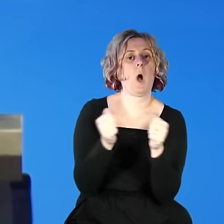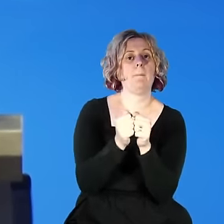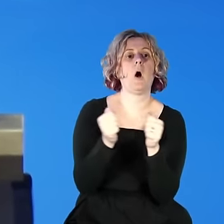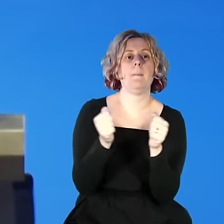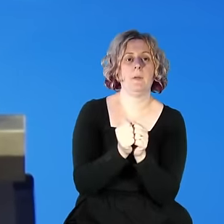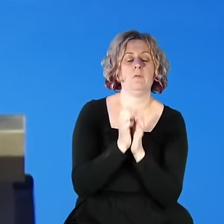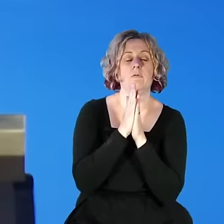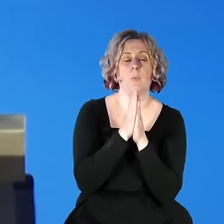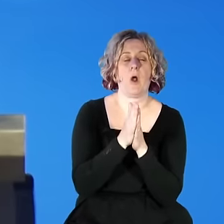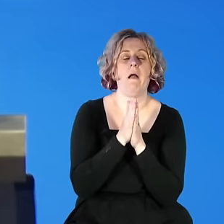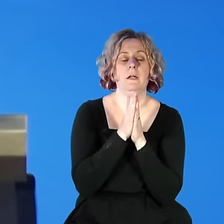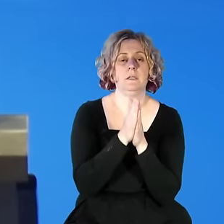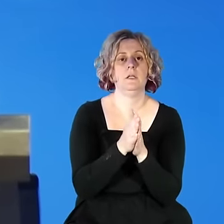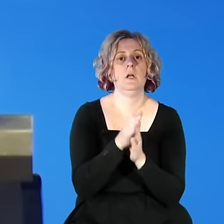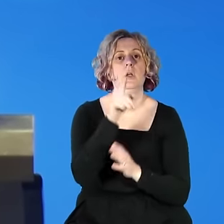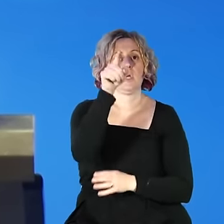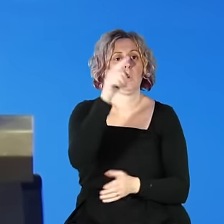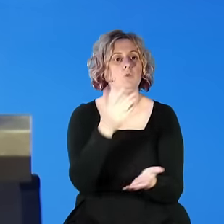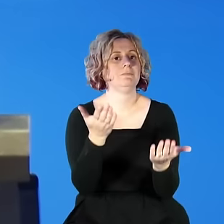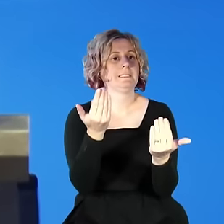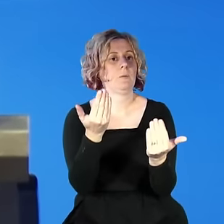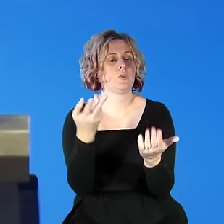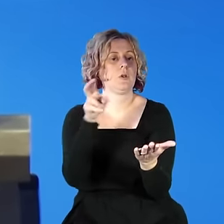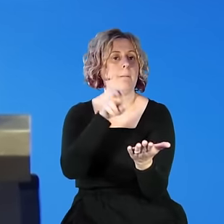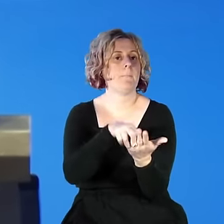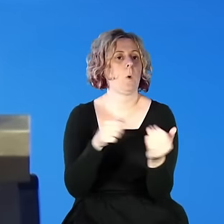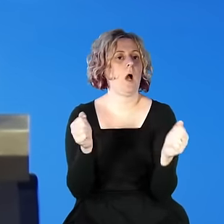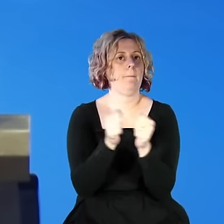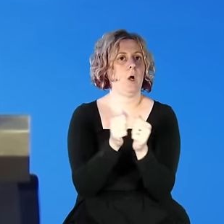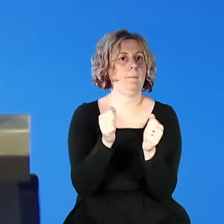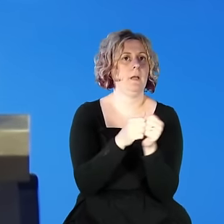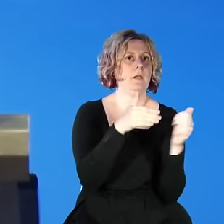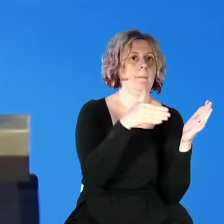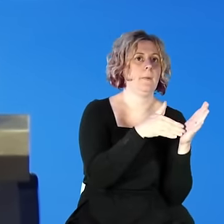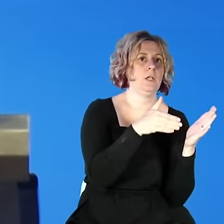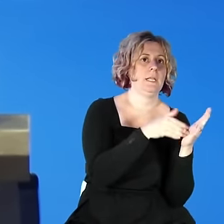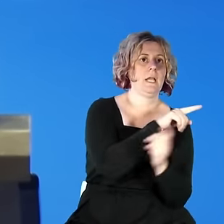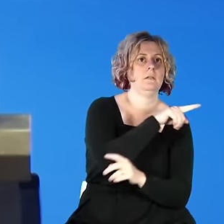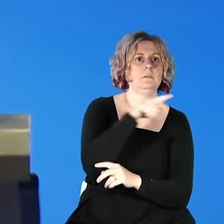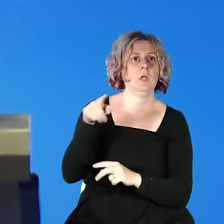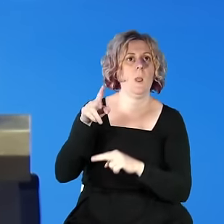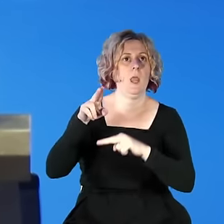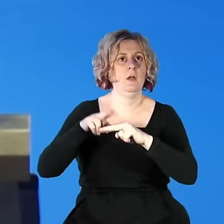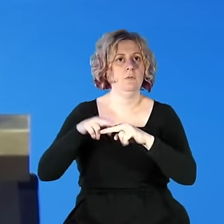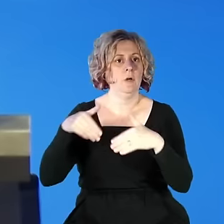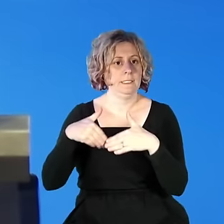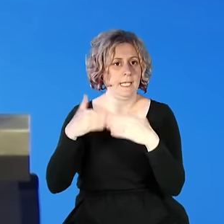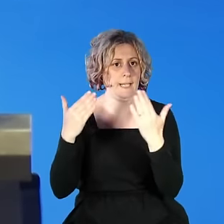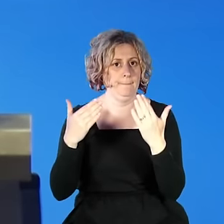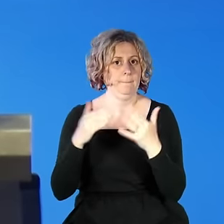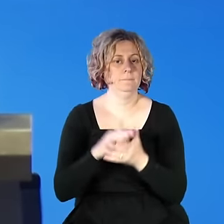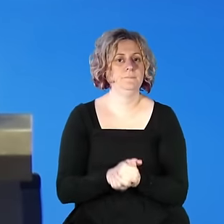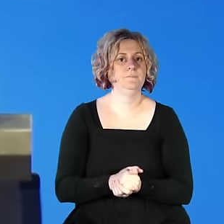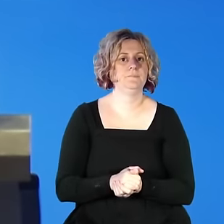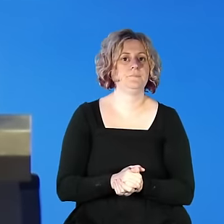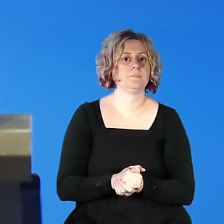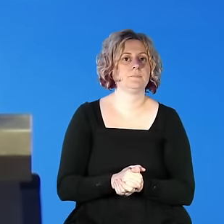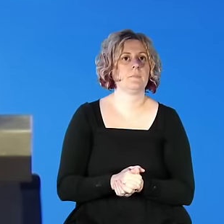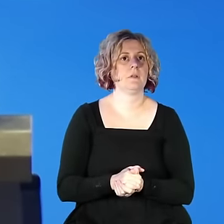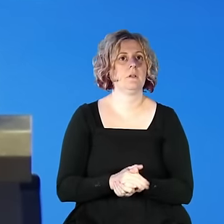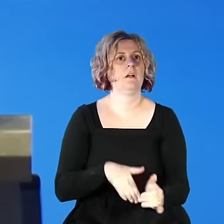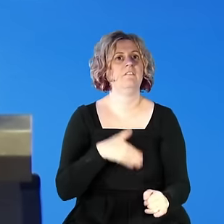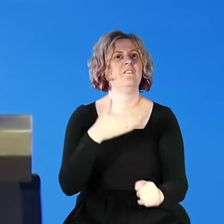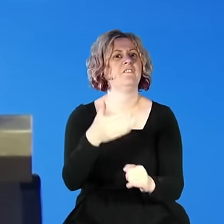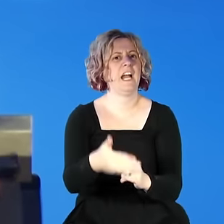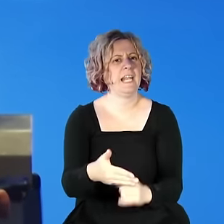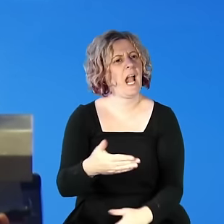really special. So do make appointments, if you will, Monday to Friday. Then finally, you need to get up in the